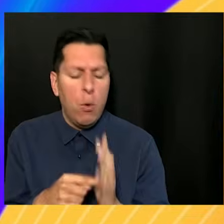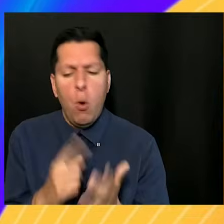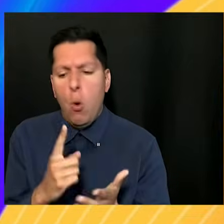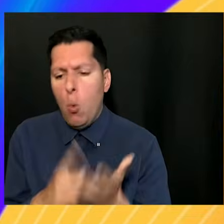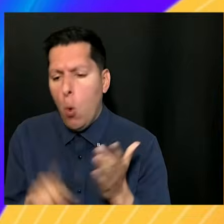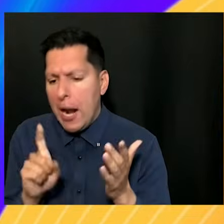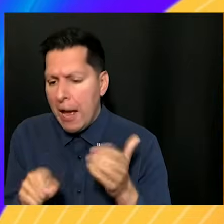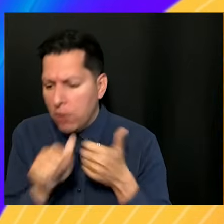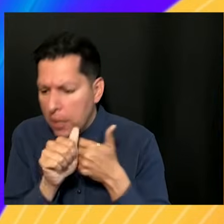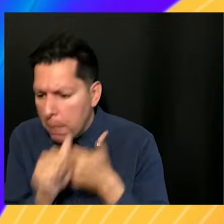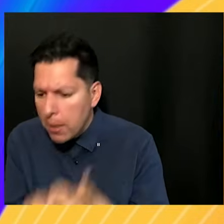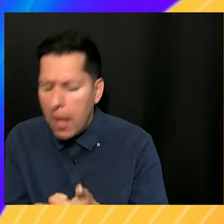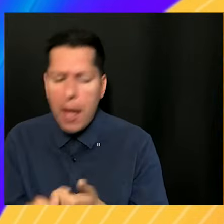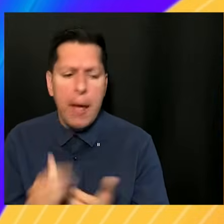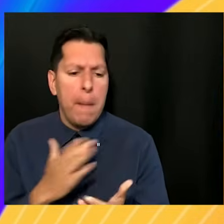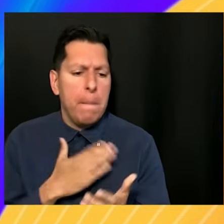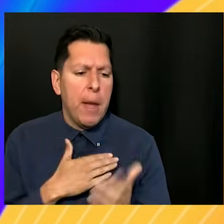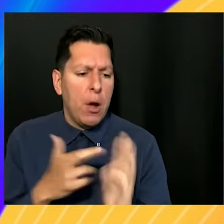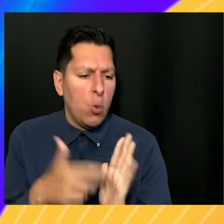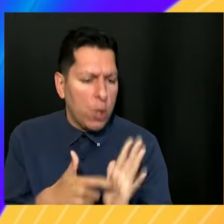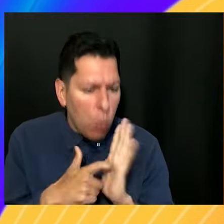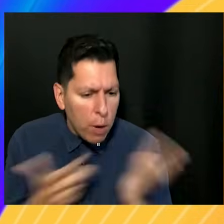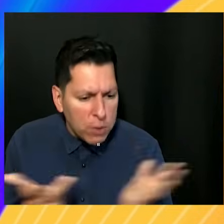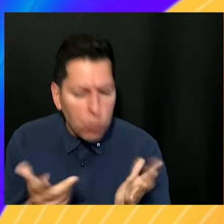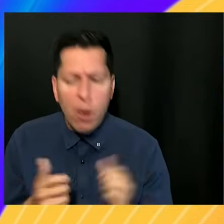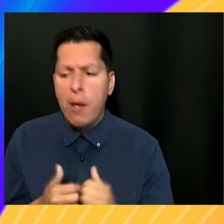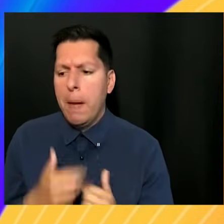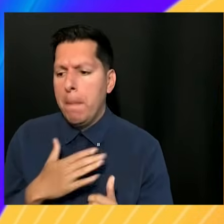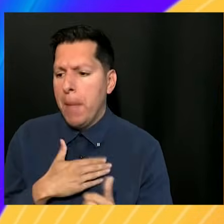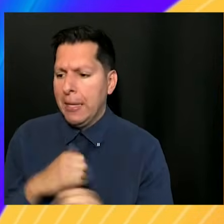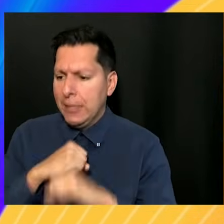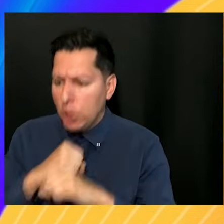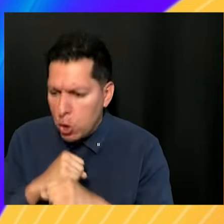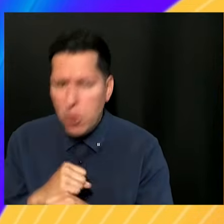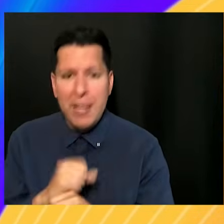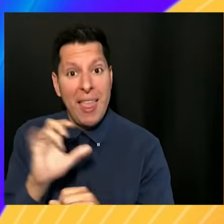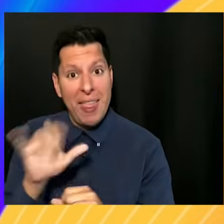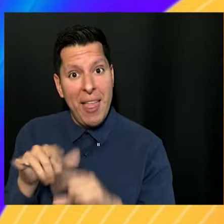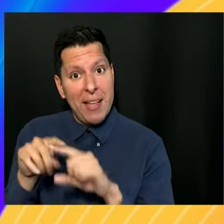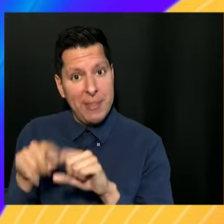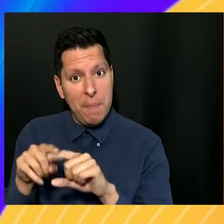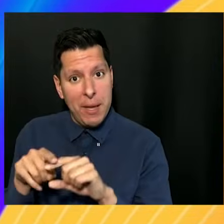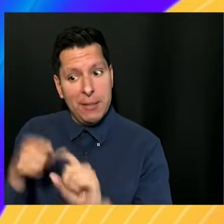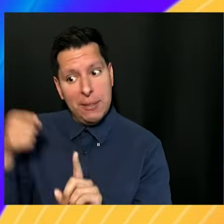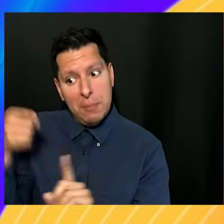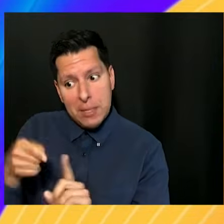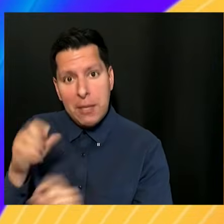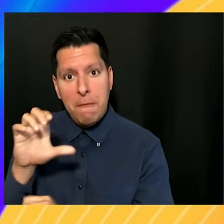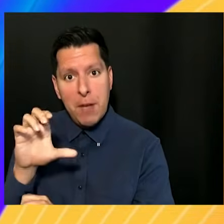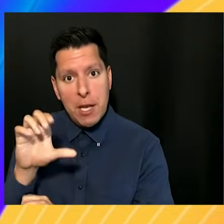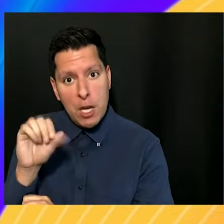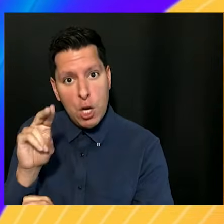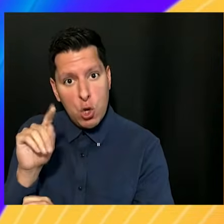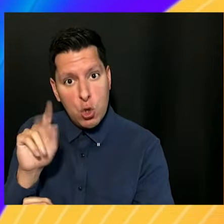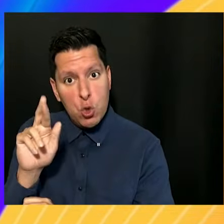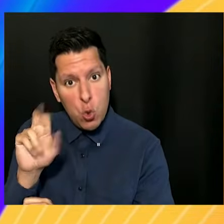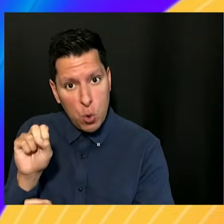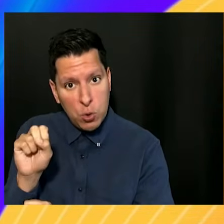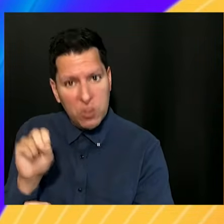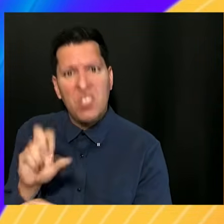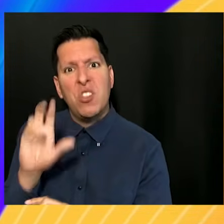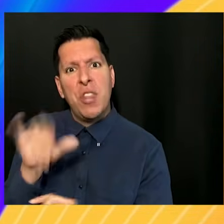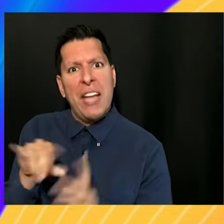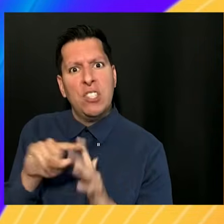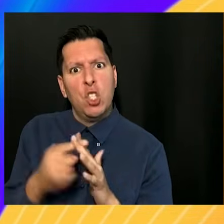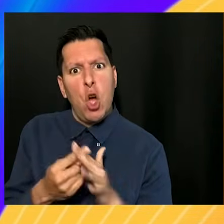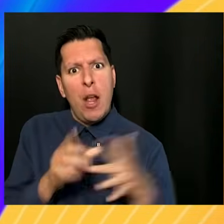and compliance requirements? And that boils down to a set of controls, right? And so this gives you a starting point for those controls, but you then